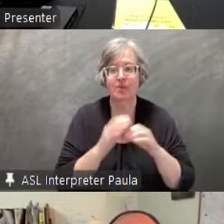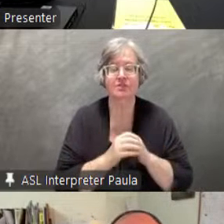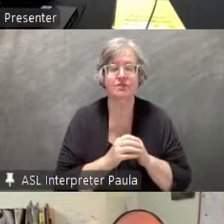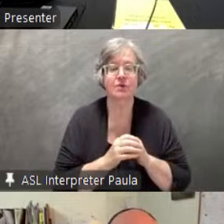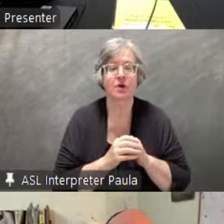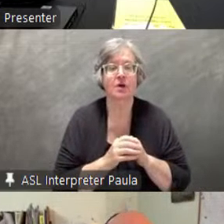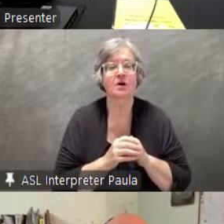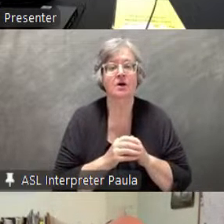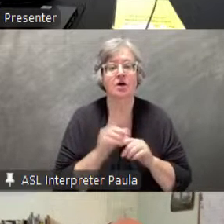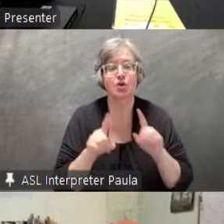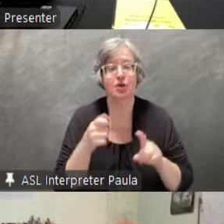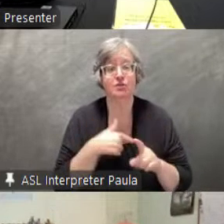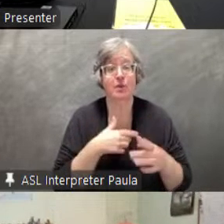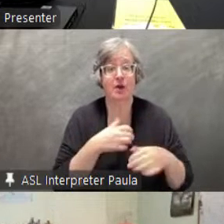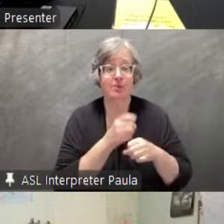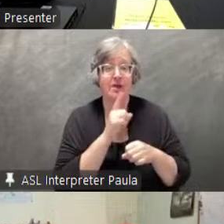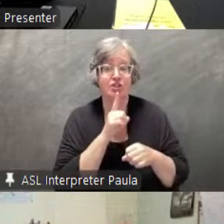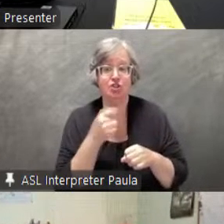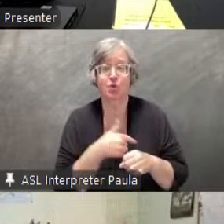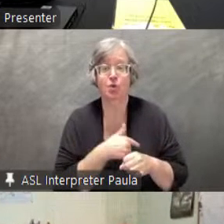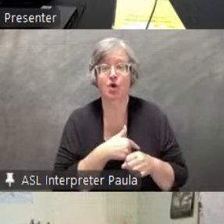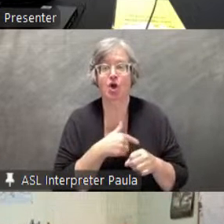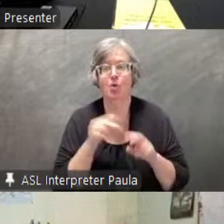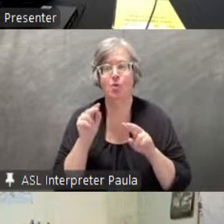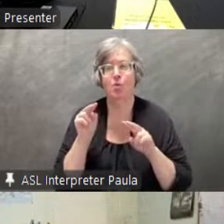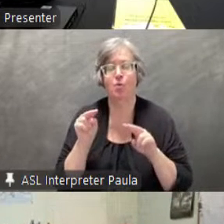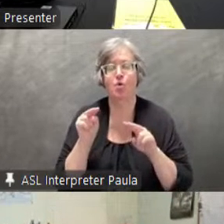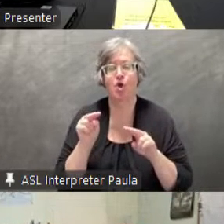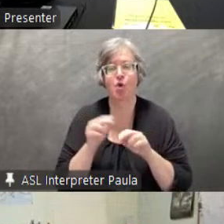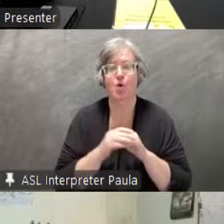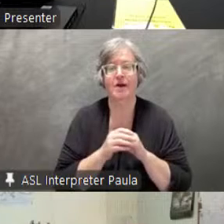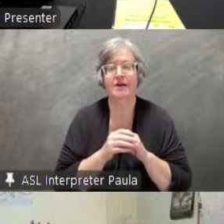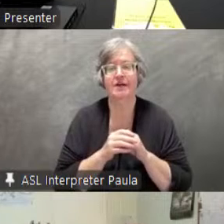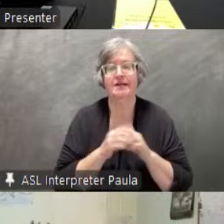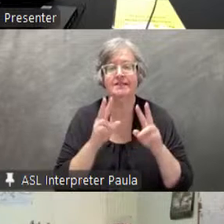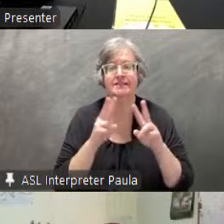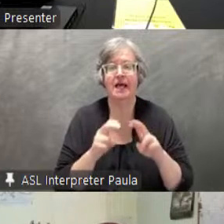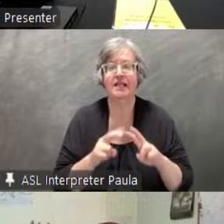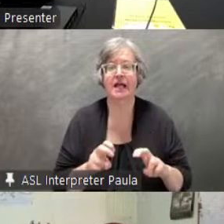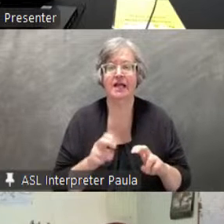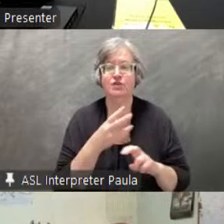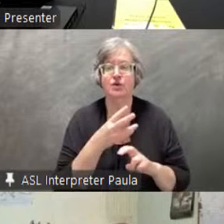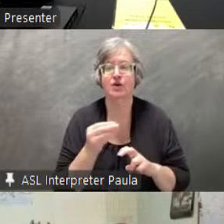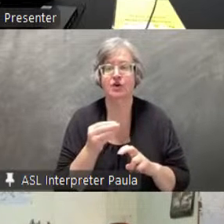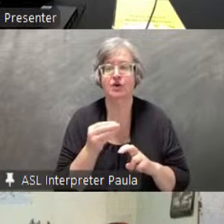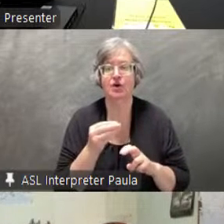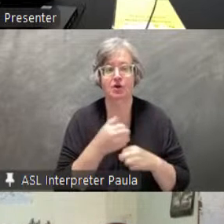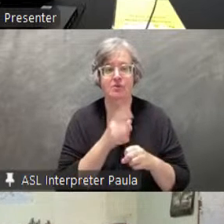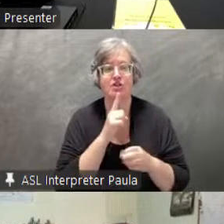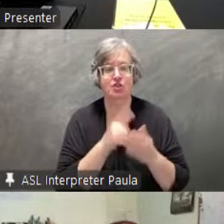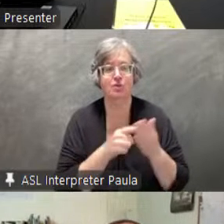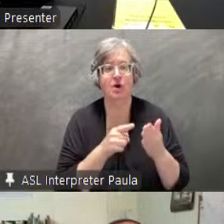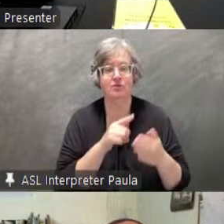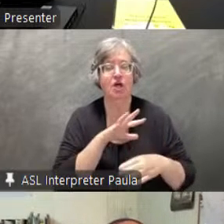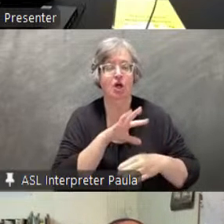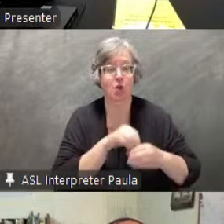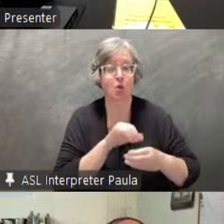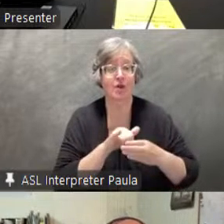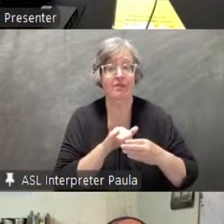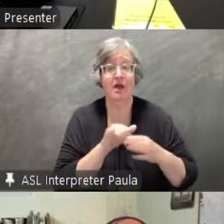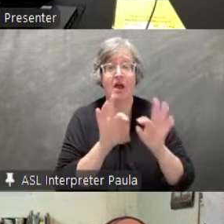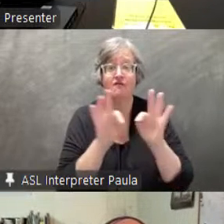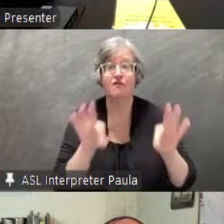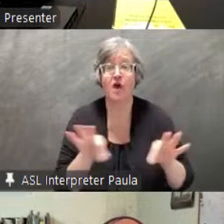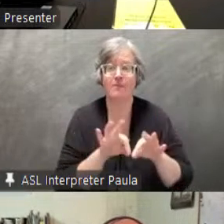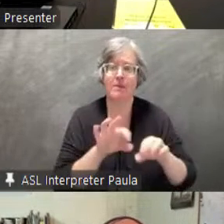wanted to ensure that we were looking to analyze and ensure was covered in this framing report was: how well does